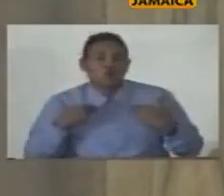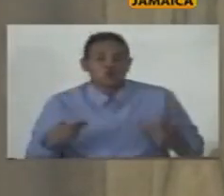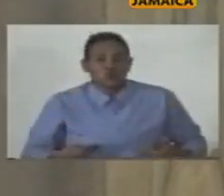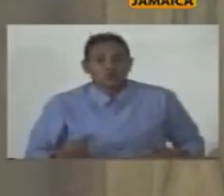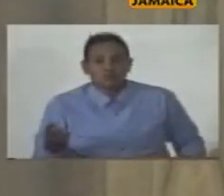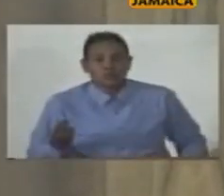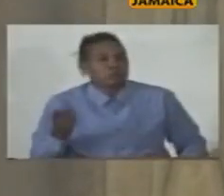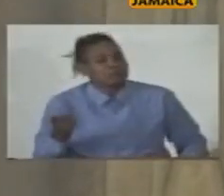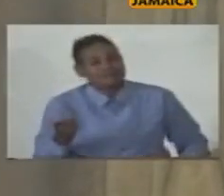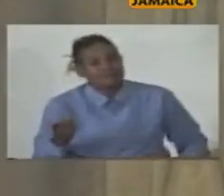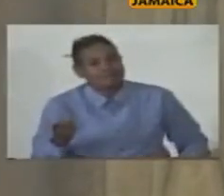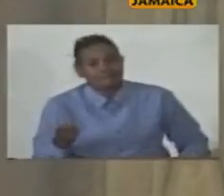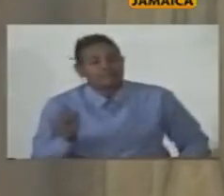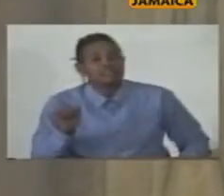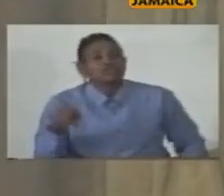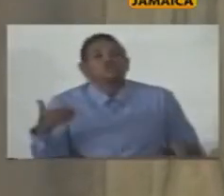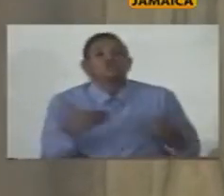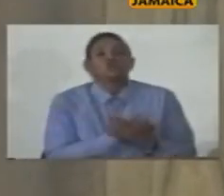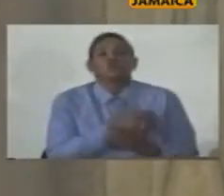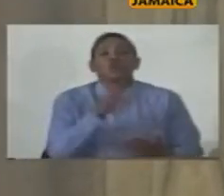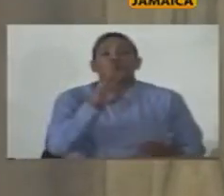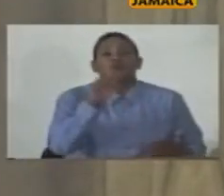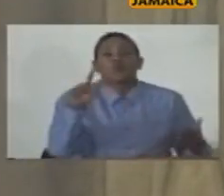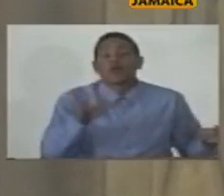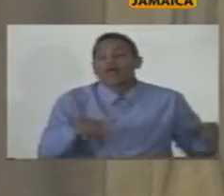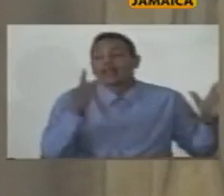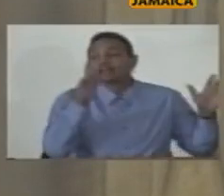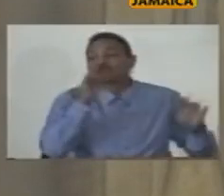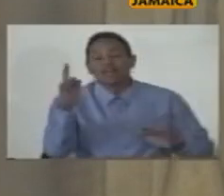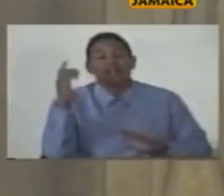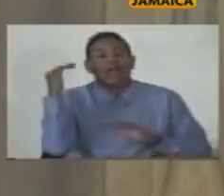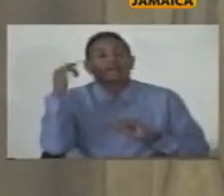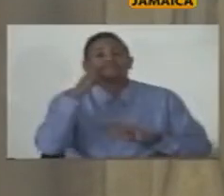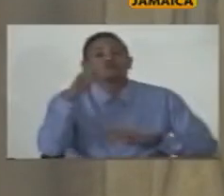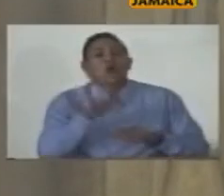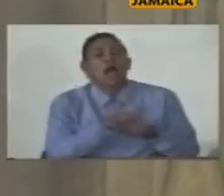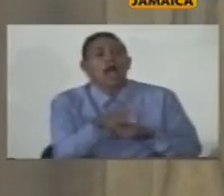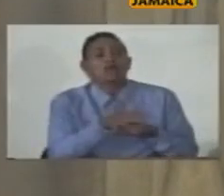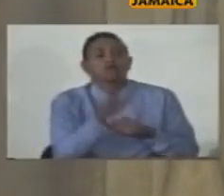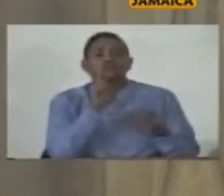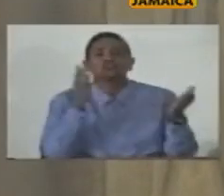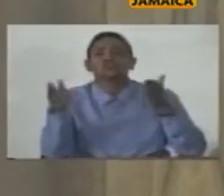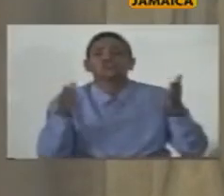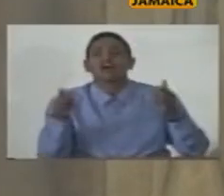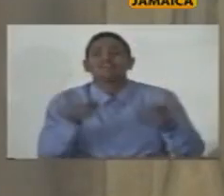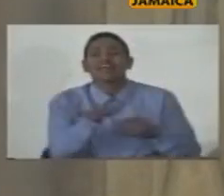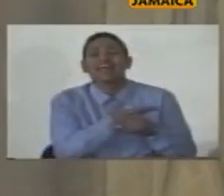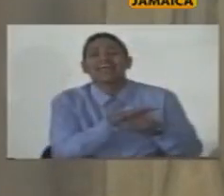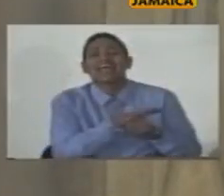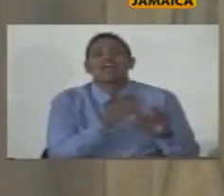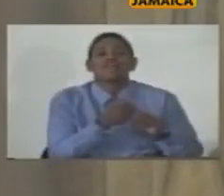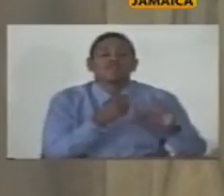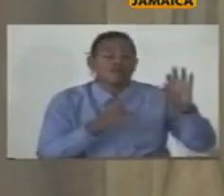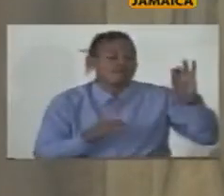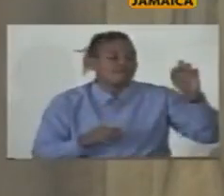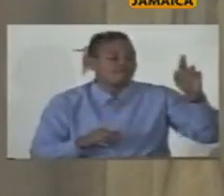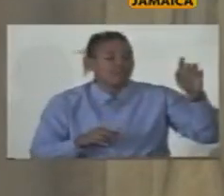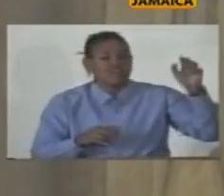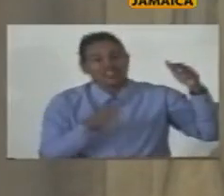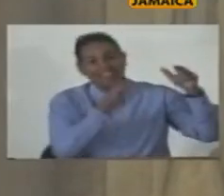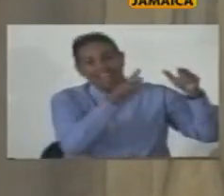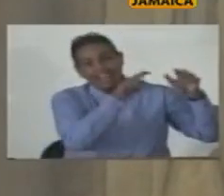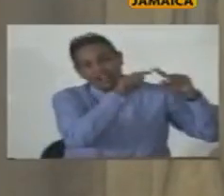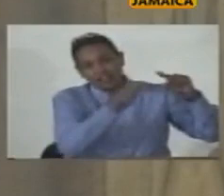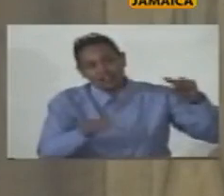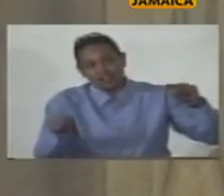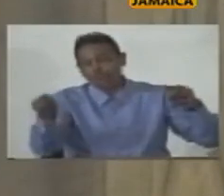consumption. This new well is anticipated to adequately service areas from Ferry Hill all the way